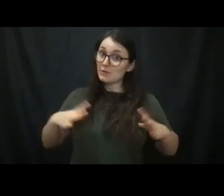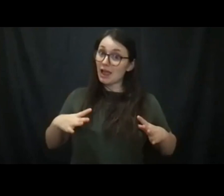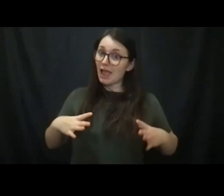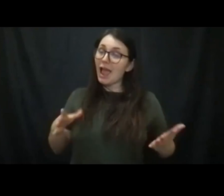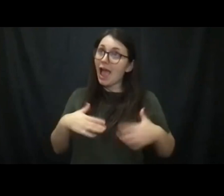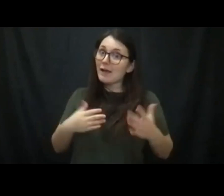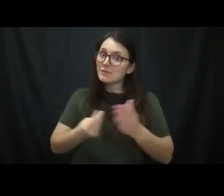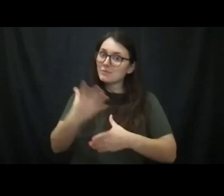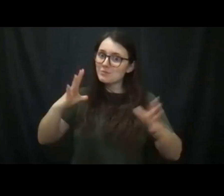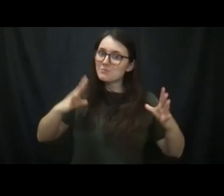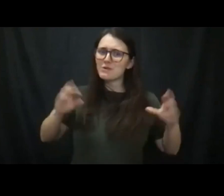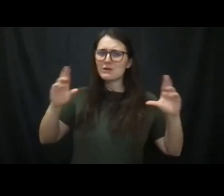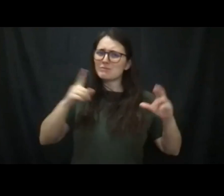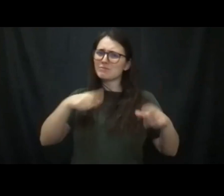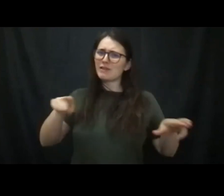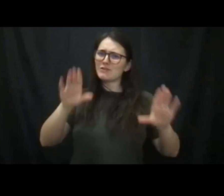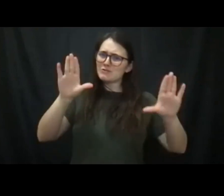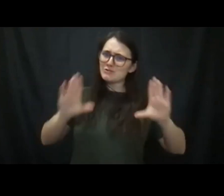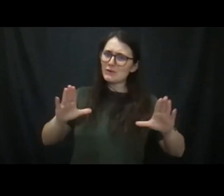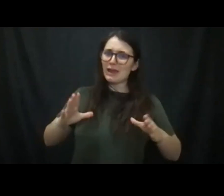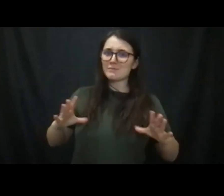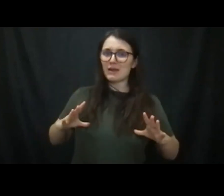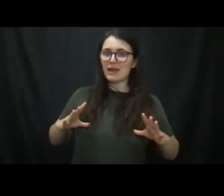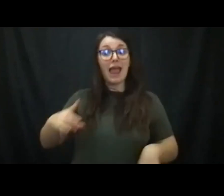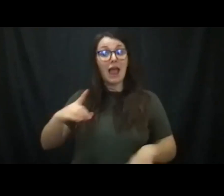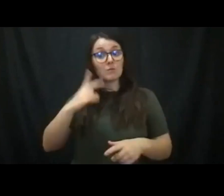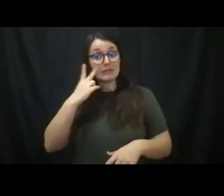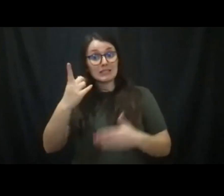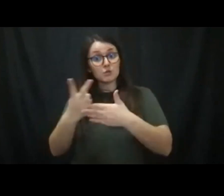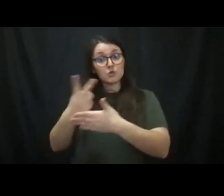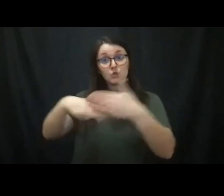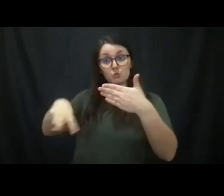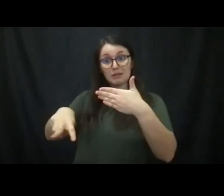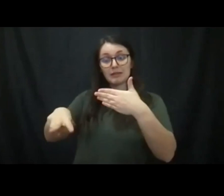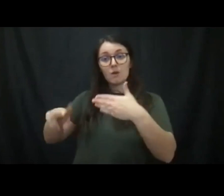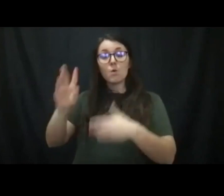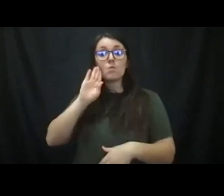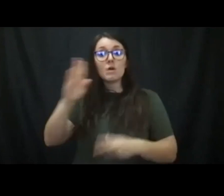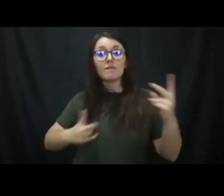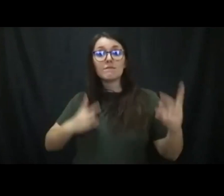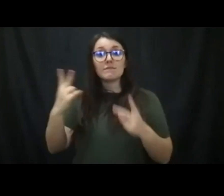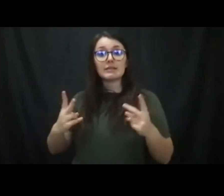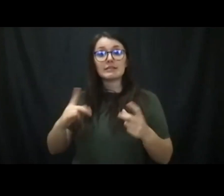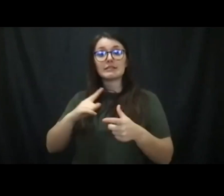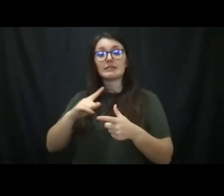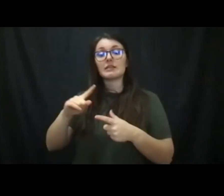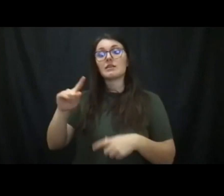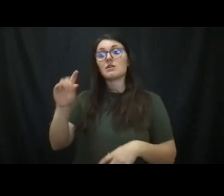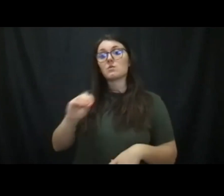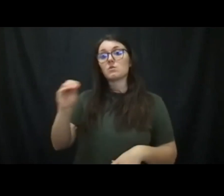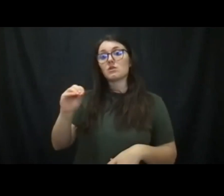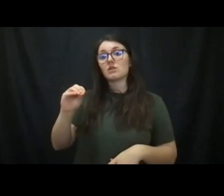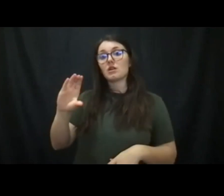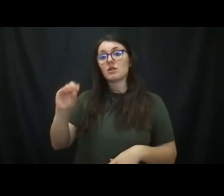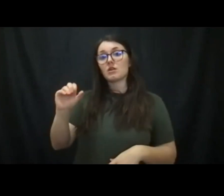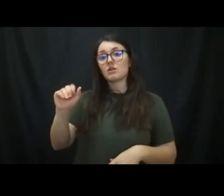I hope you have a great one. And then I'll see you the week after, and we get to visit Oregon Coast Glassworks and